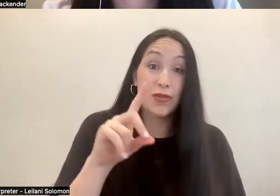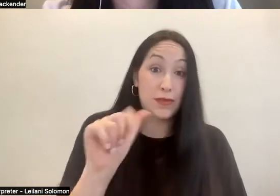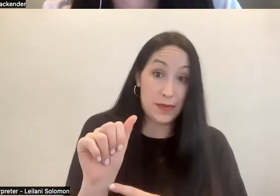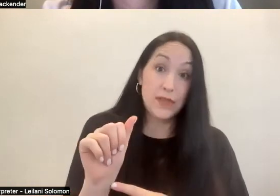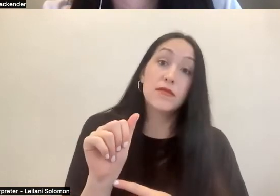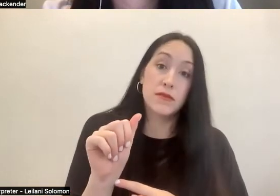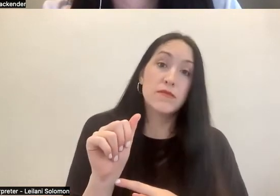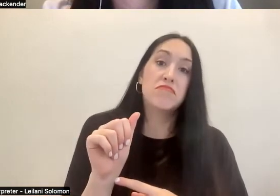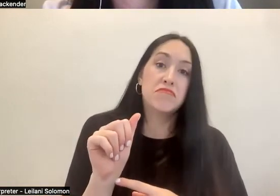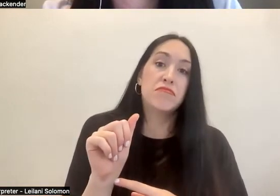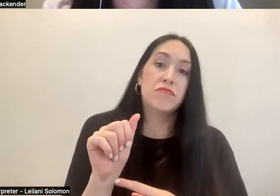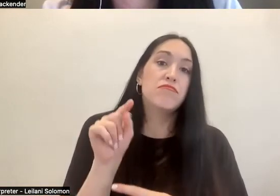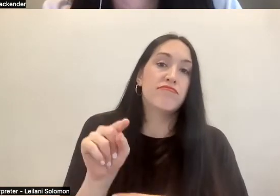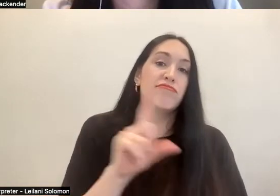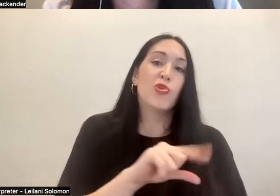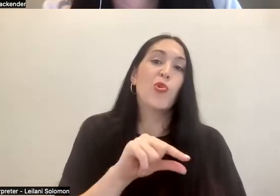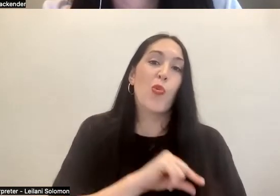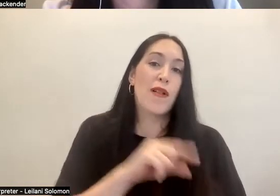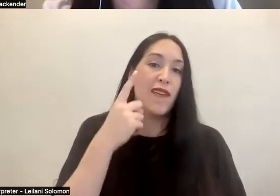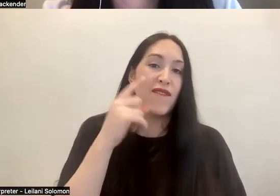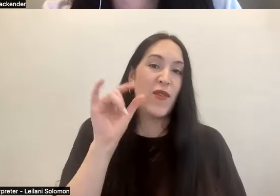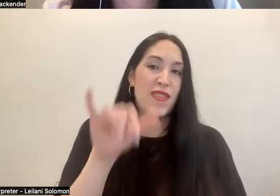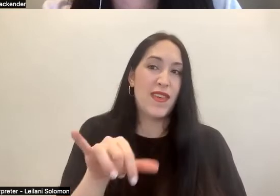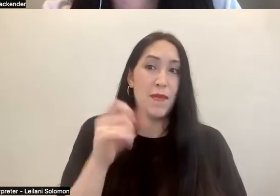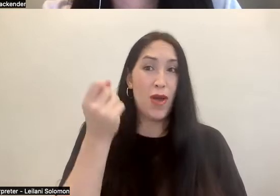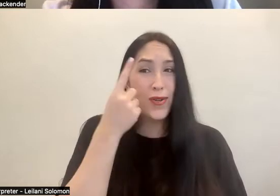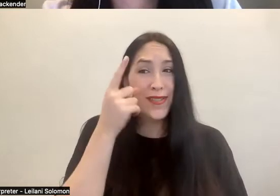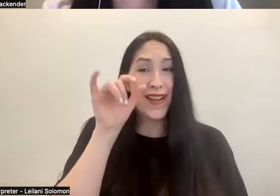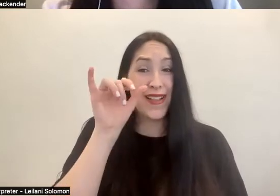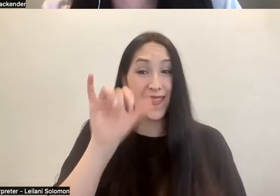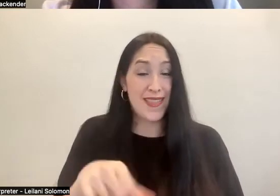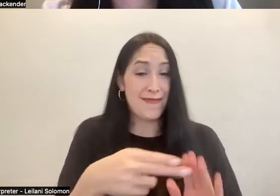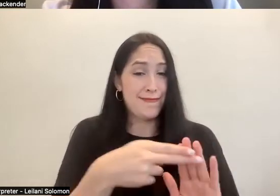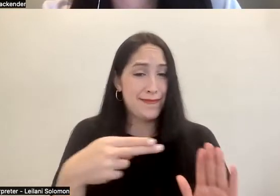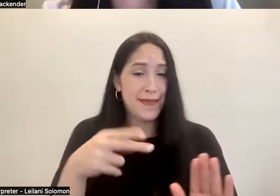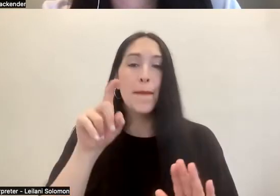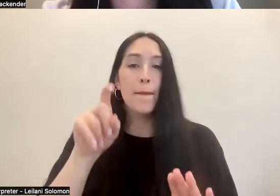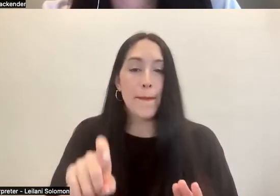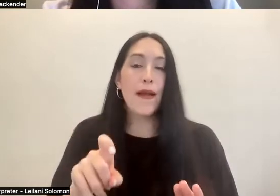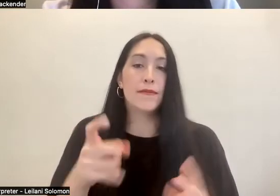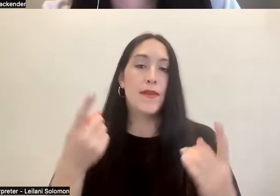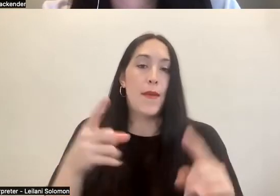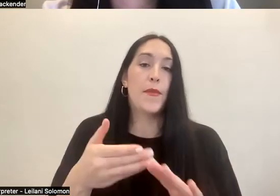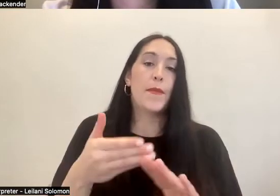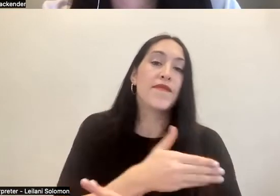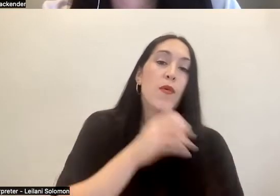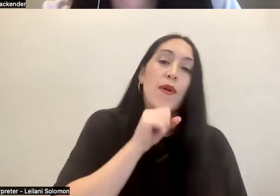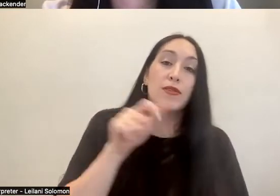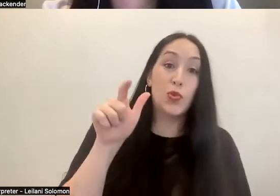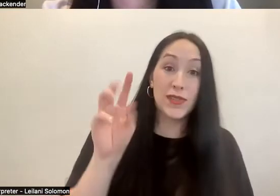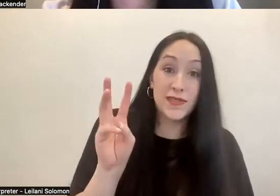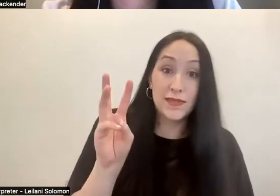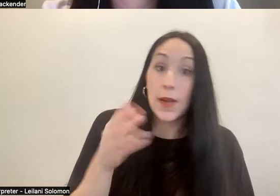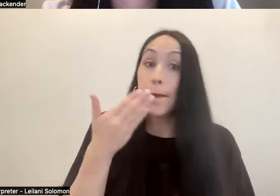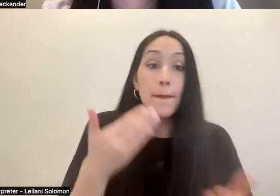would qualify, but that diagnosis had to occur prior to age 26. It doesn't matter your age